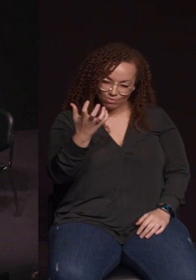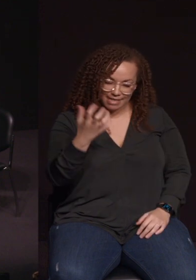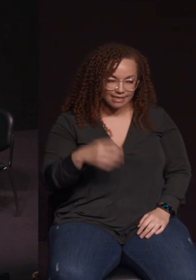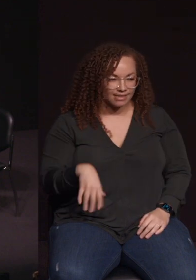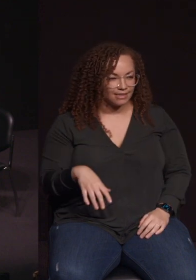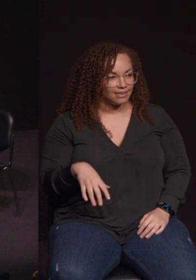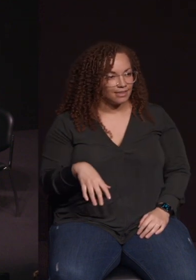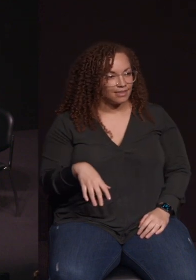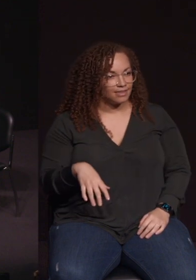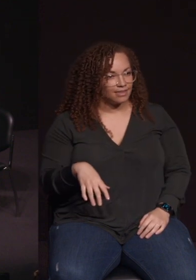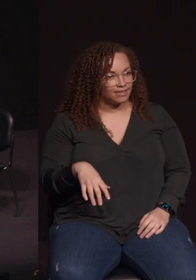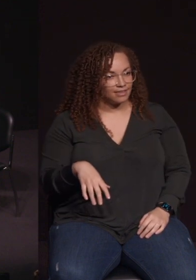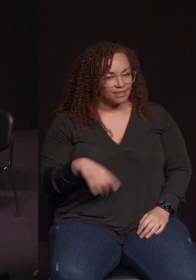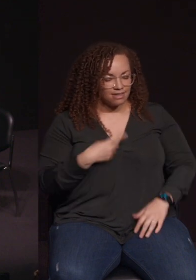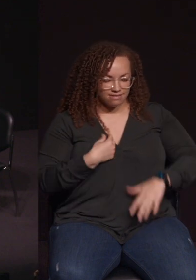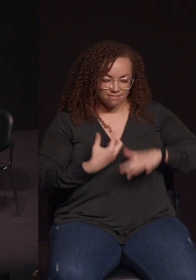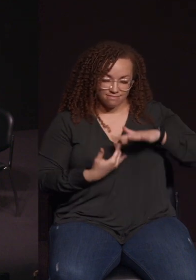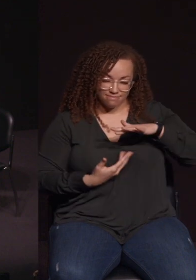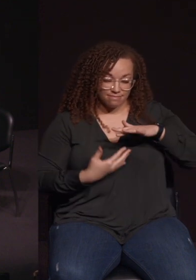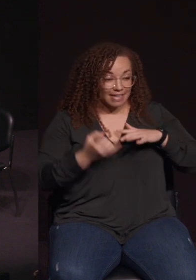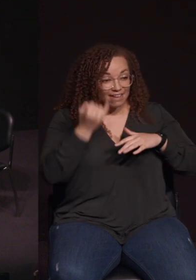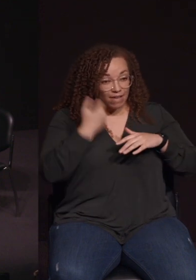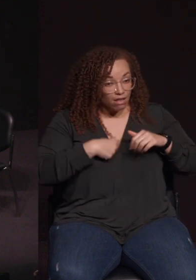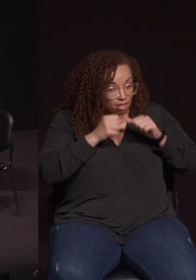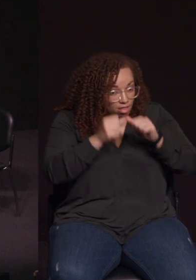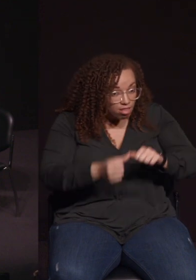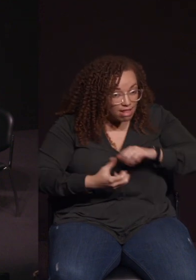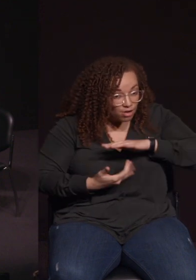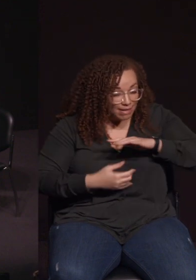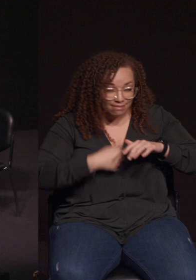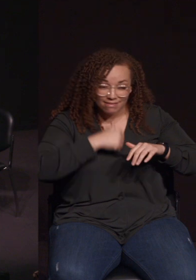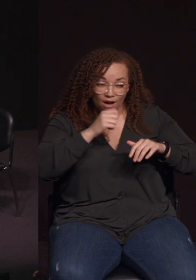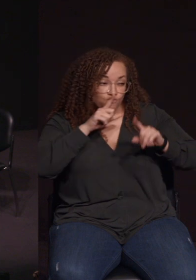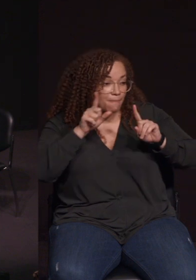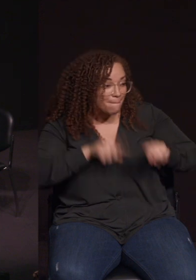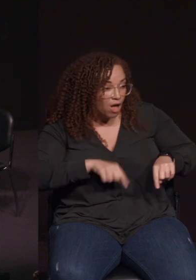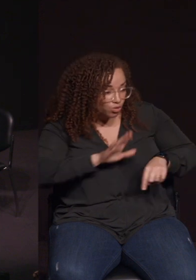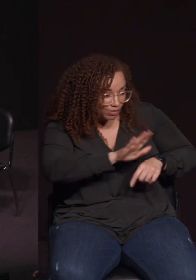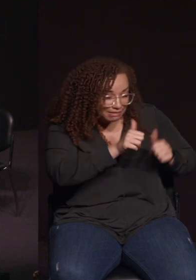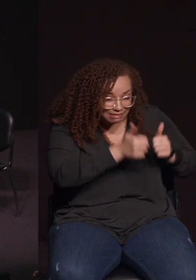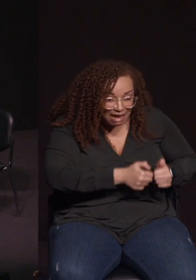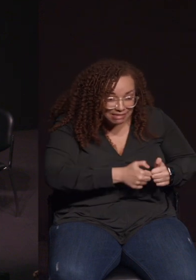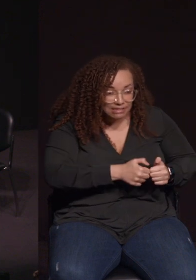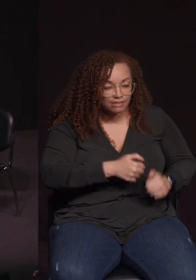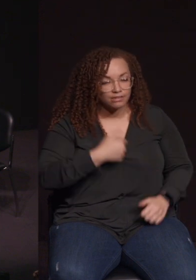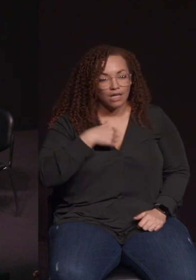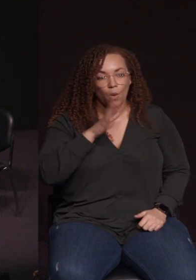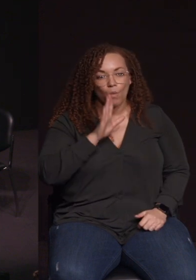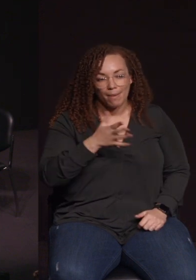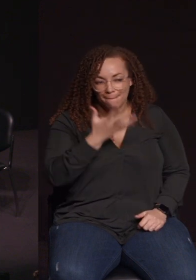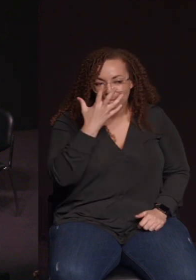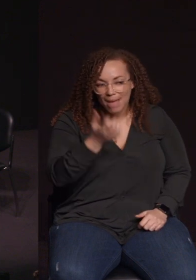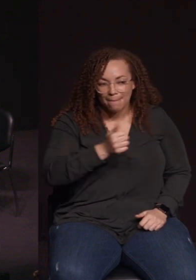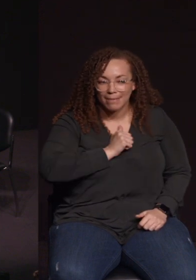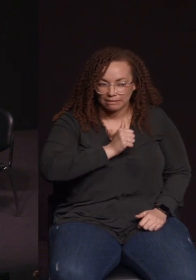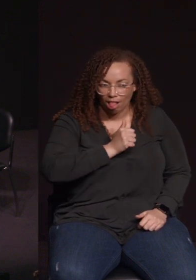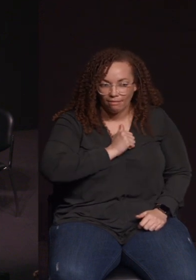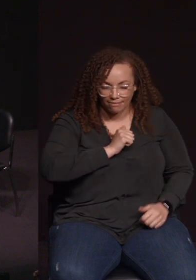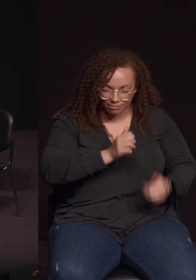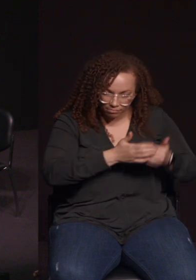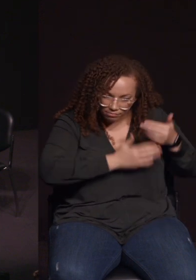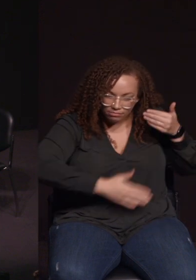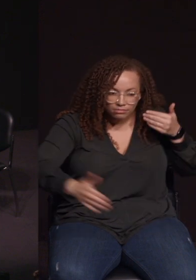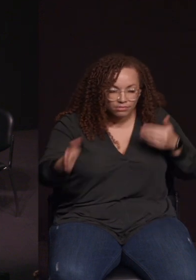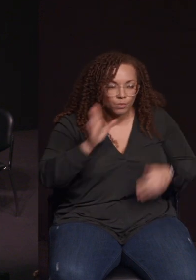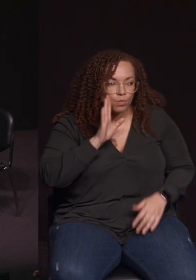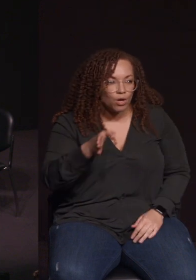today, because I'd be mad at myself. And we talk about forgiving ourselves. But I would have been mad at myself for failing that. So that's just